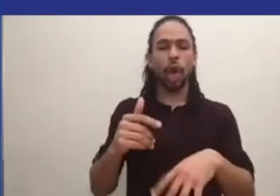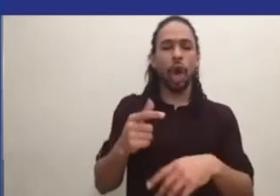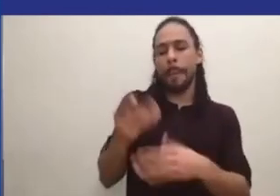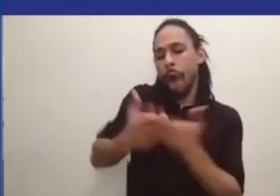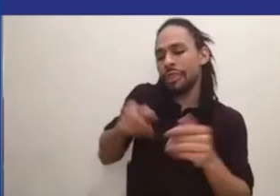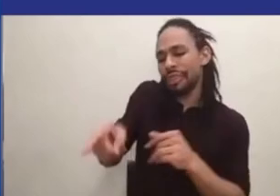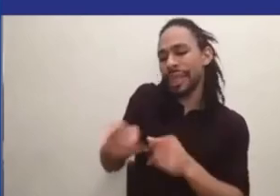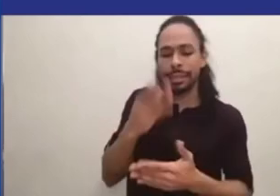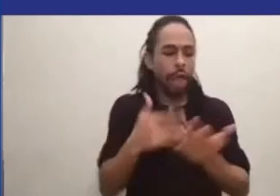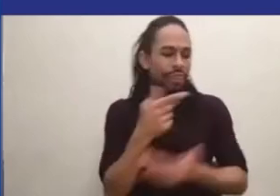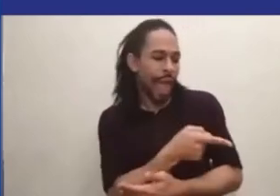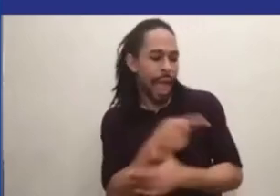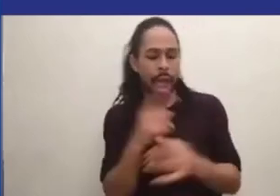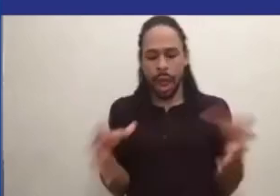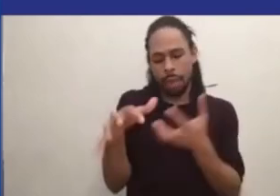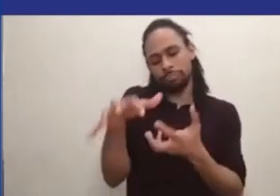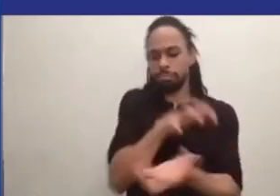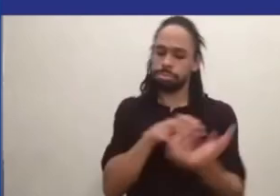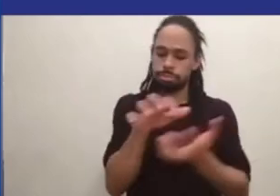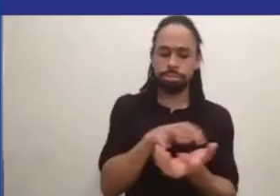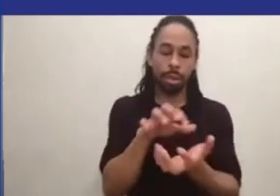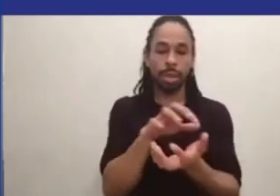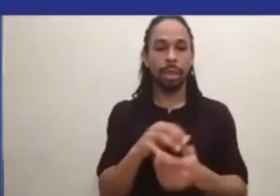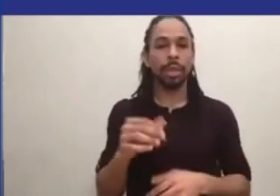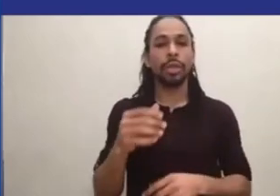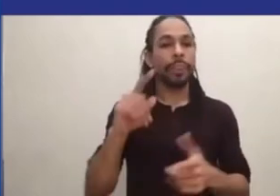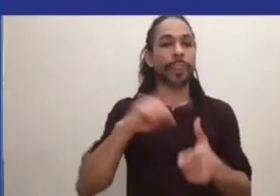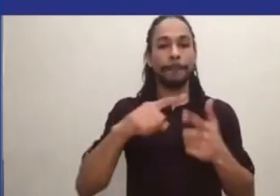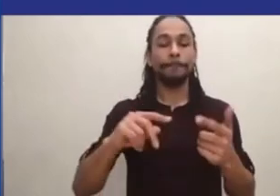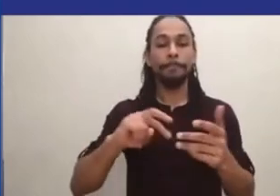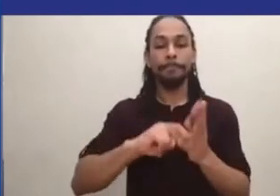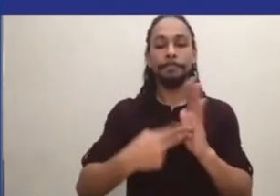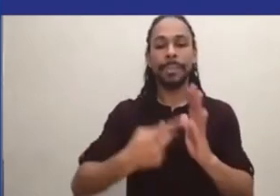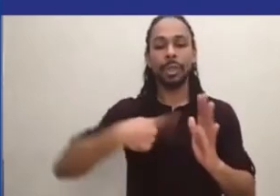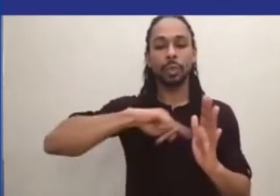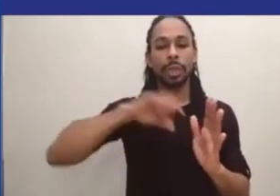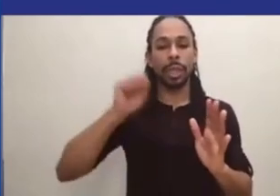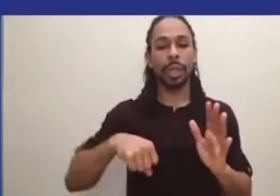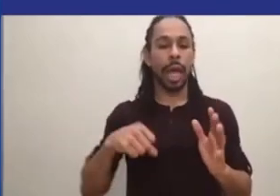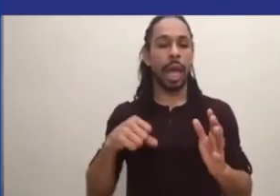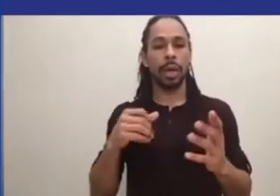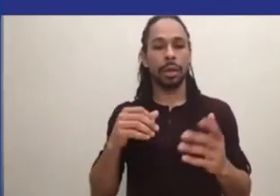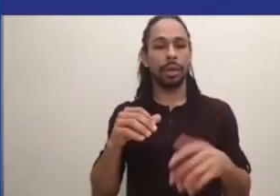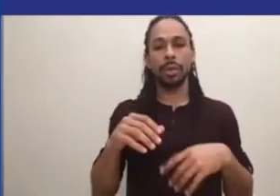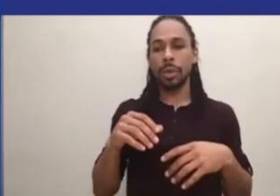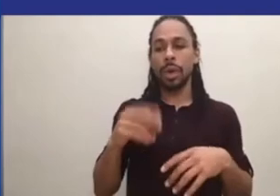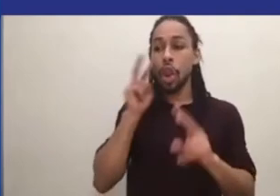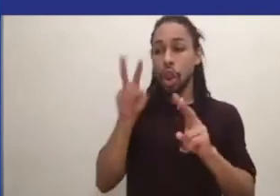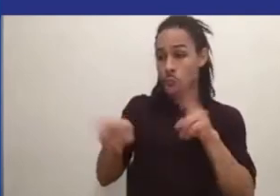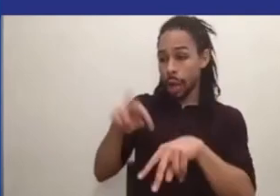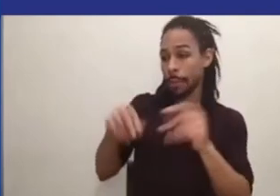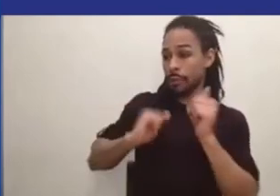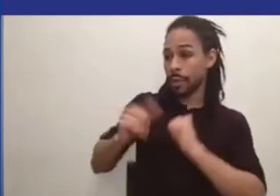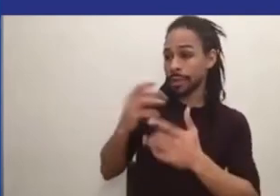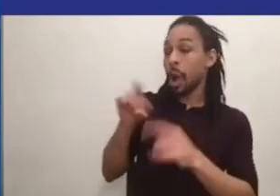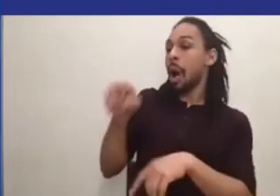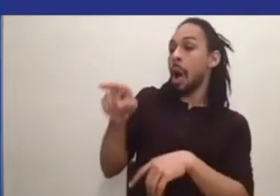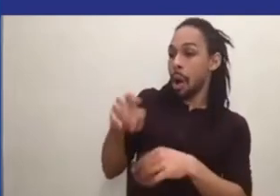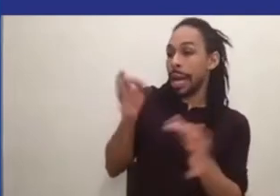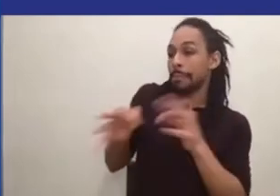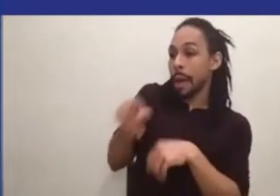you know, we can look at performances and say, oh, okay, there's a hip hop step, there's a house step, there's